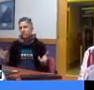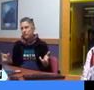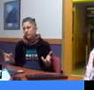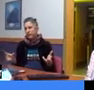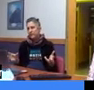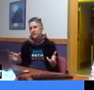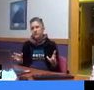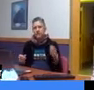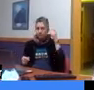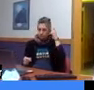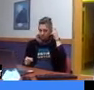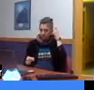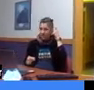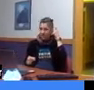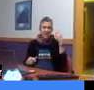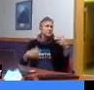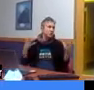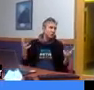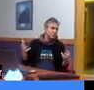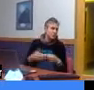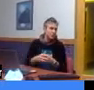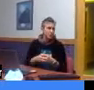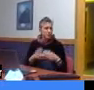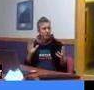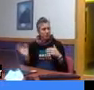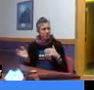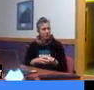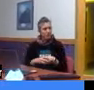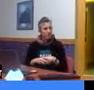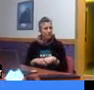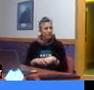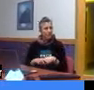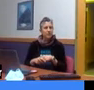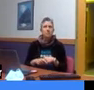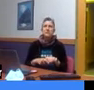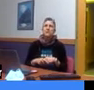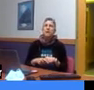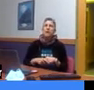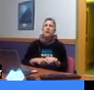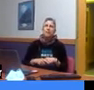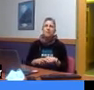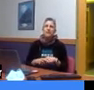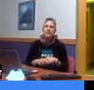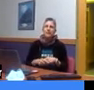Using the word footrests instead of stirrups, you know, those kind of words can be a little bit funny for people.